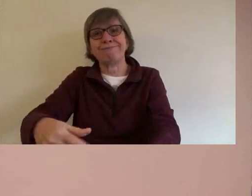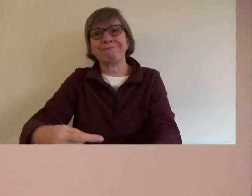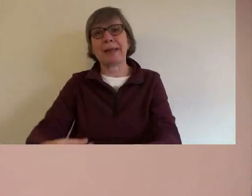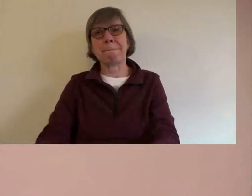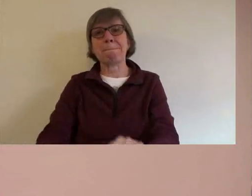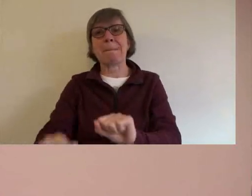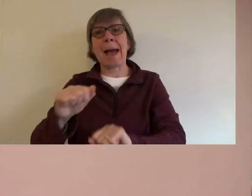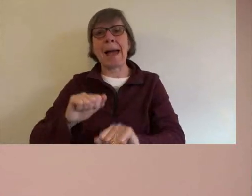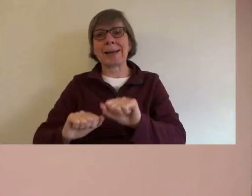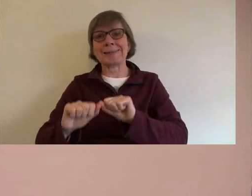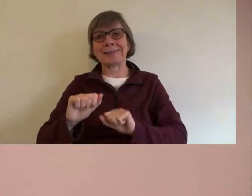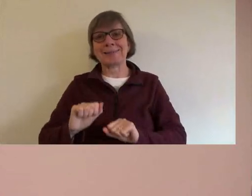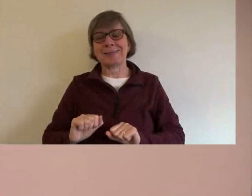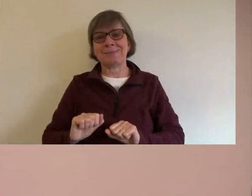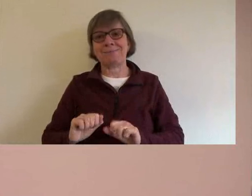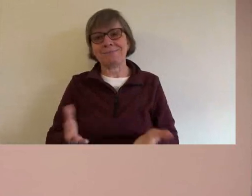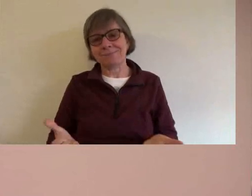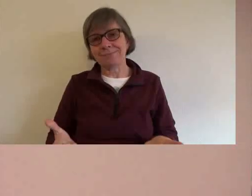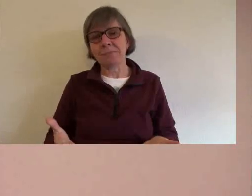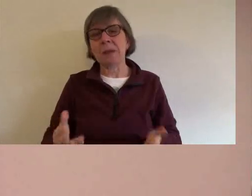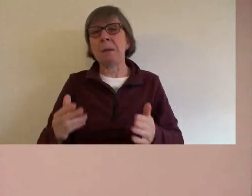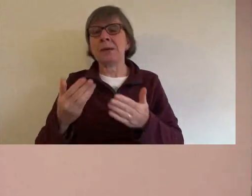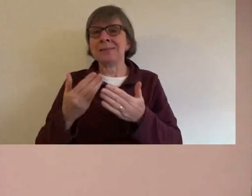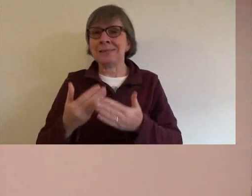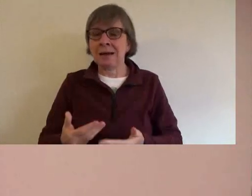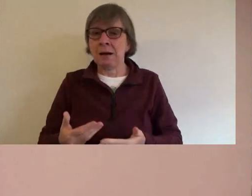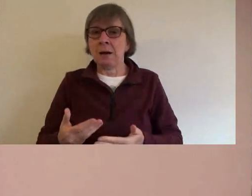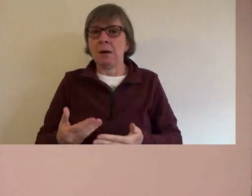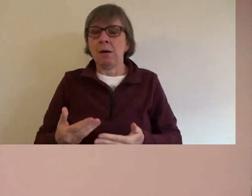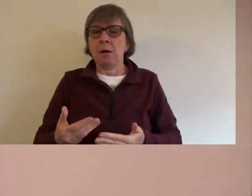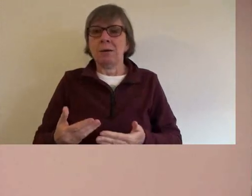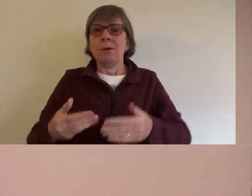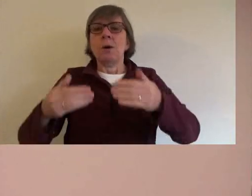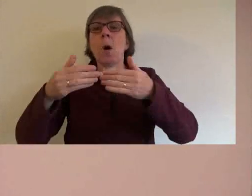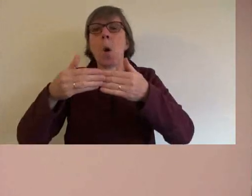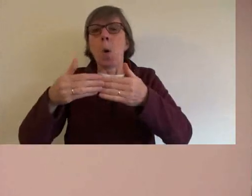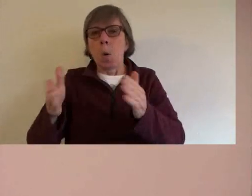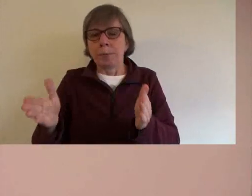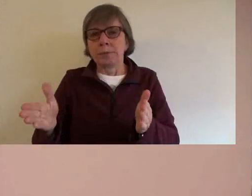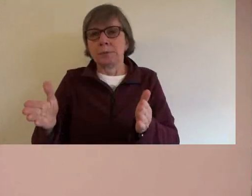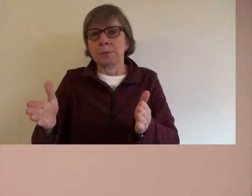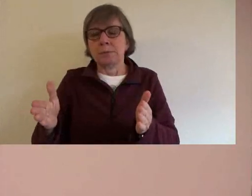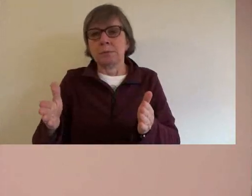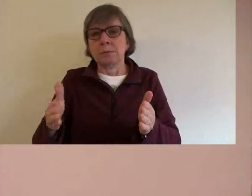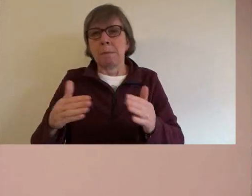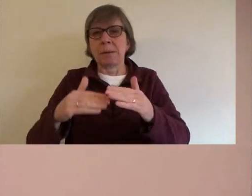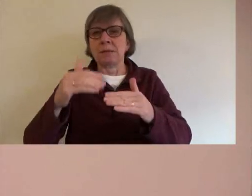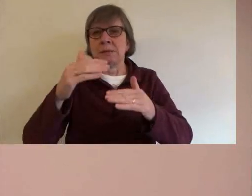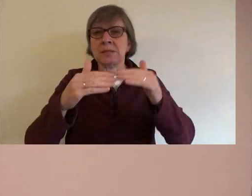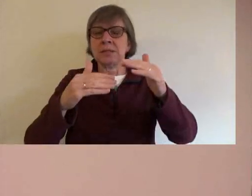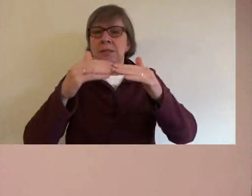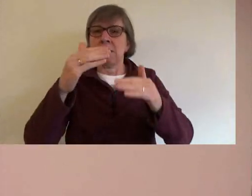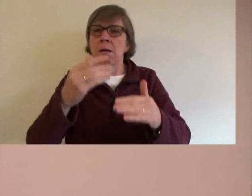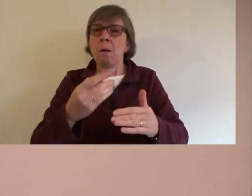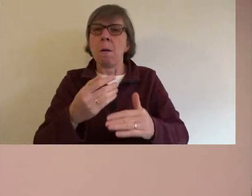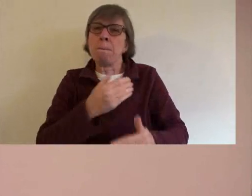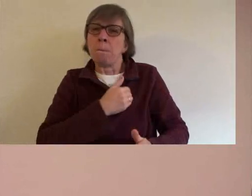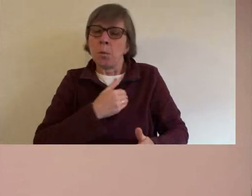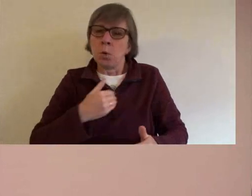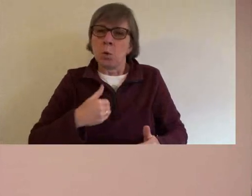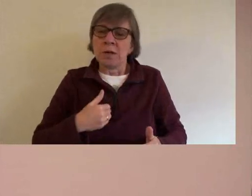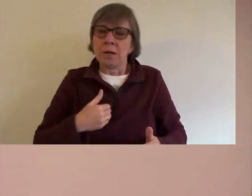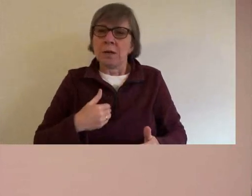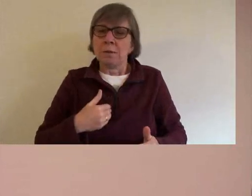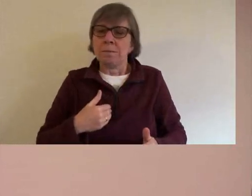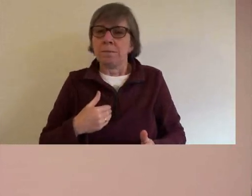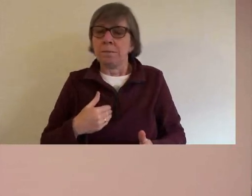to stop meeting in church again for a while. But for now, we have reopened the church building for